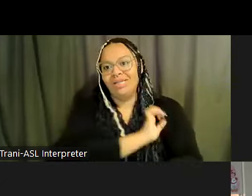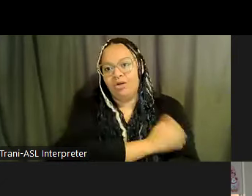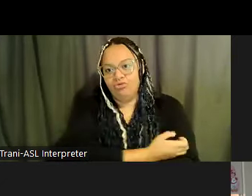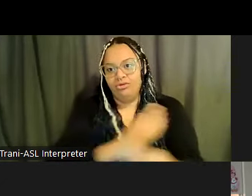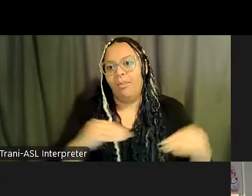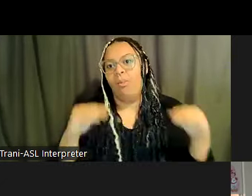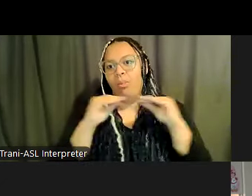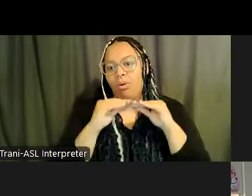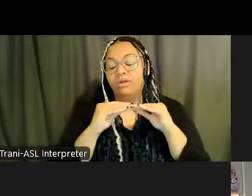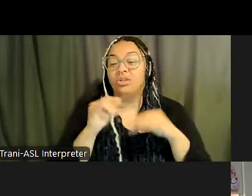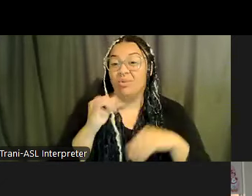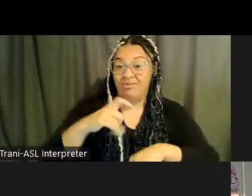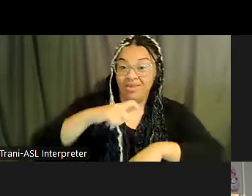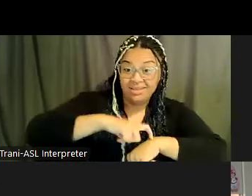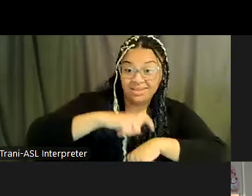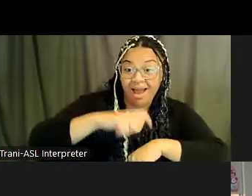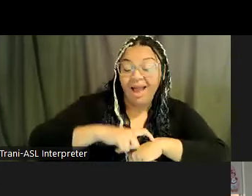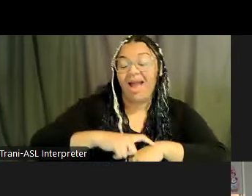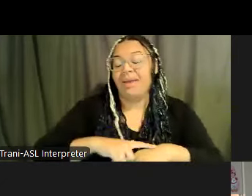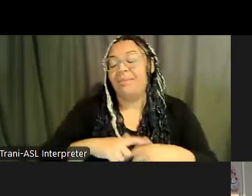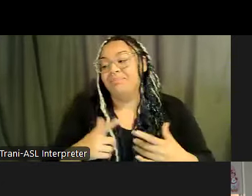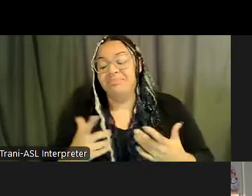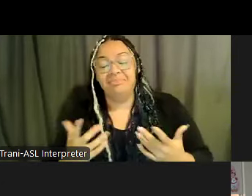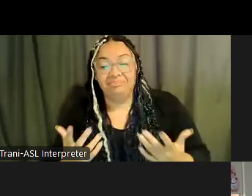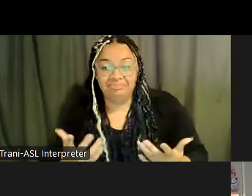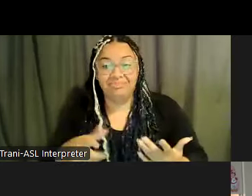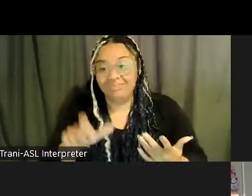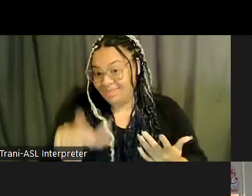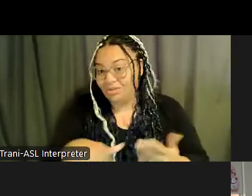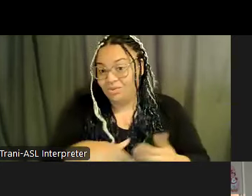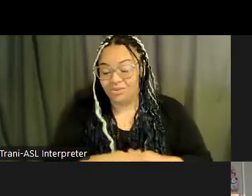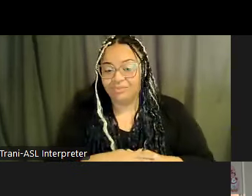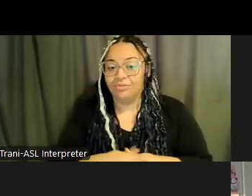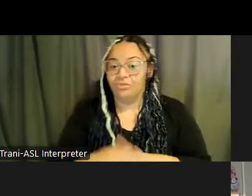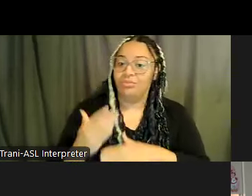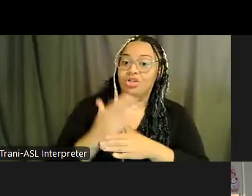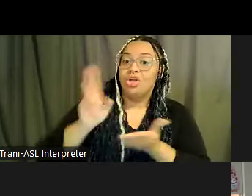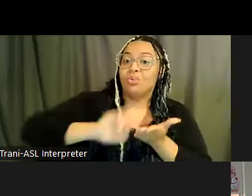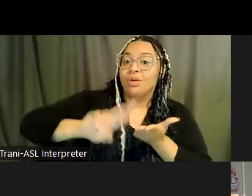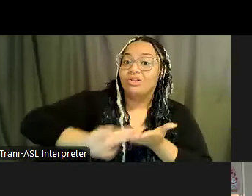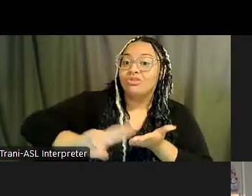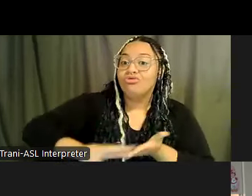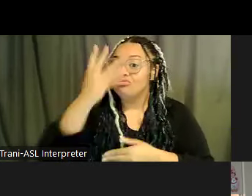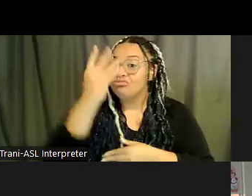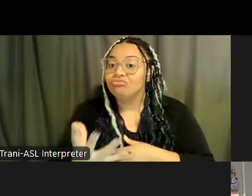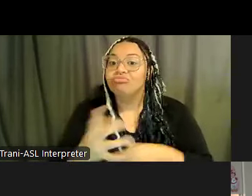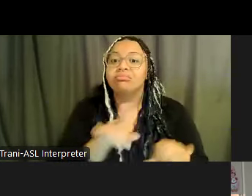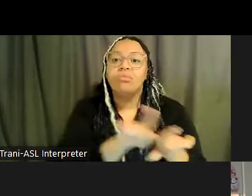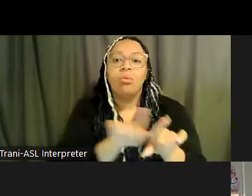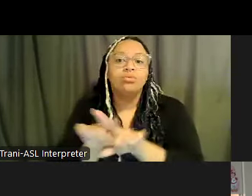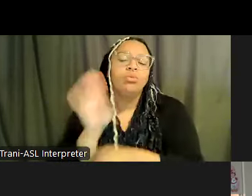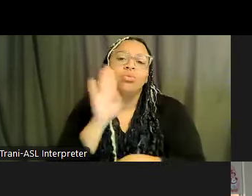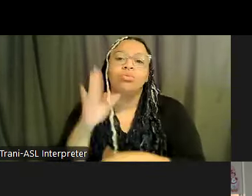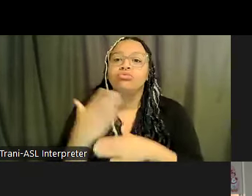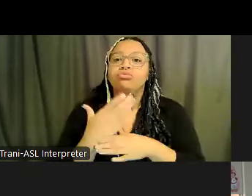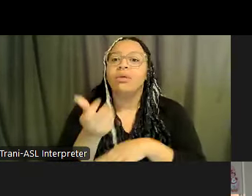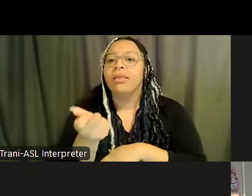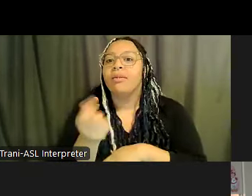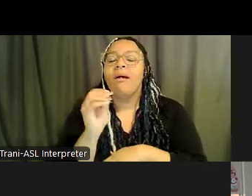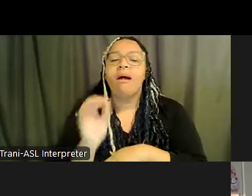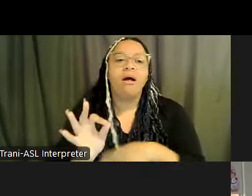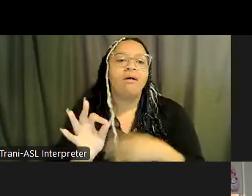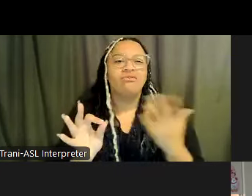just put that time and space. So I'm going to share some research. I'm also going to share a little bit of, I don't know, just